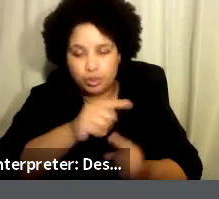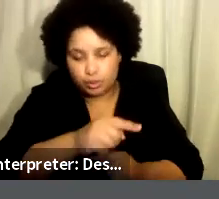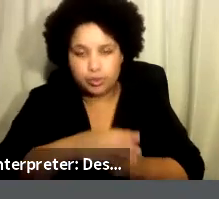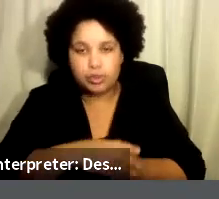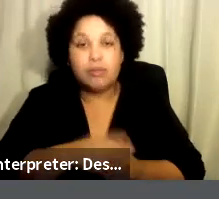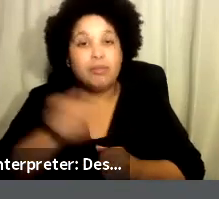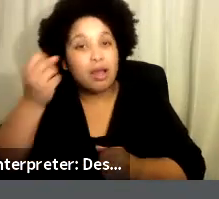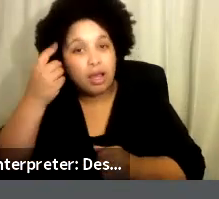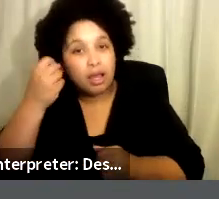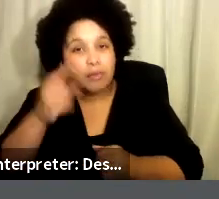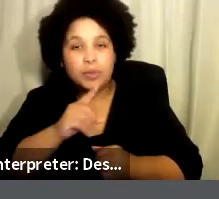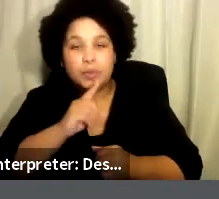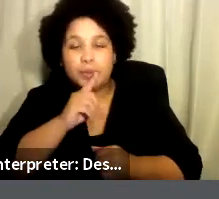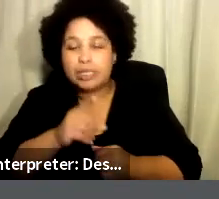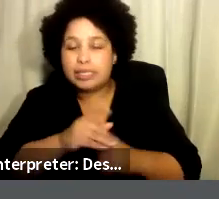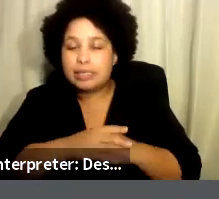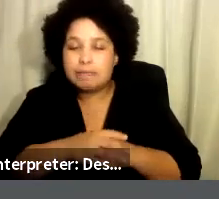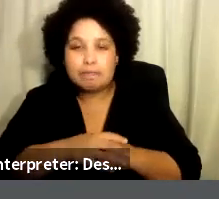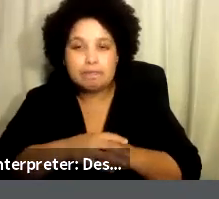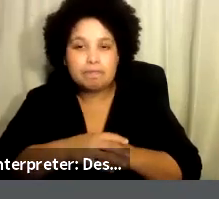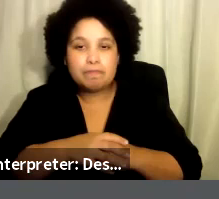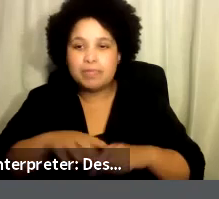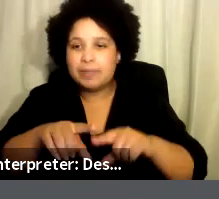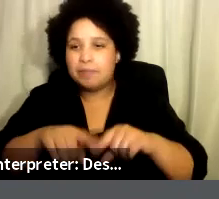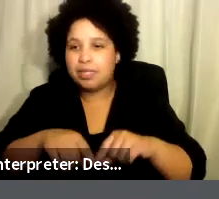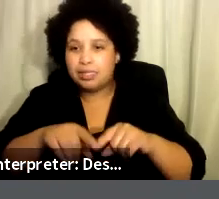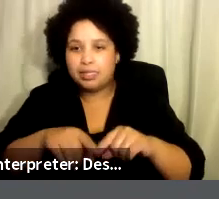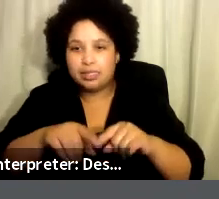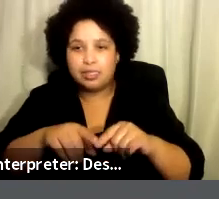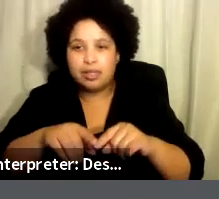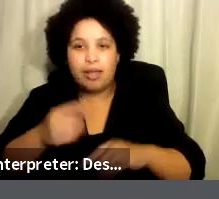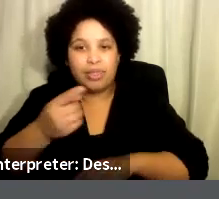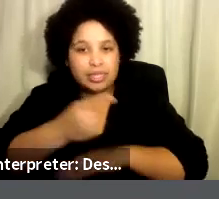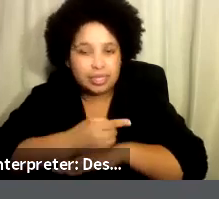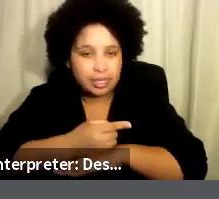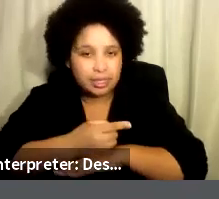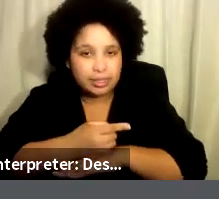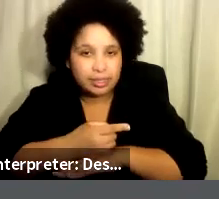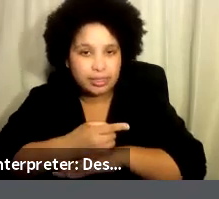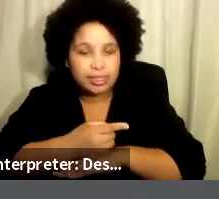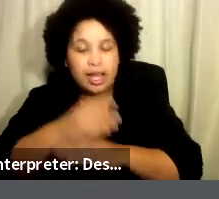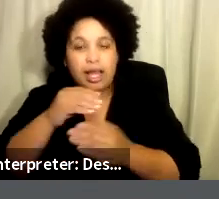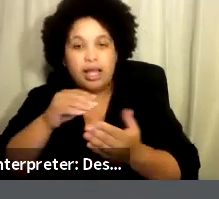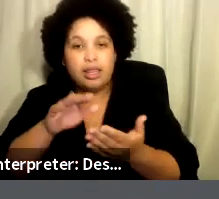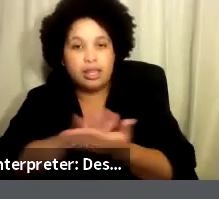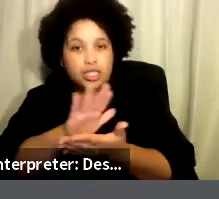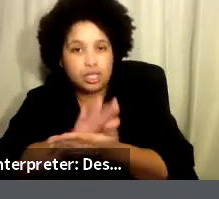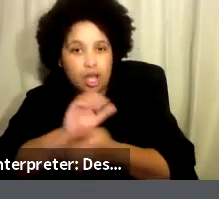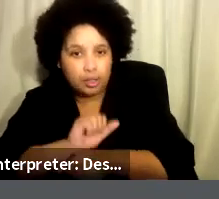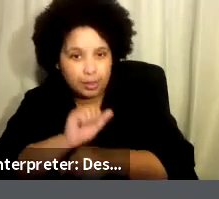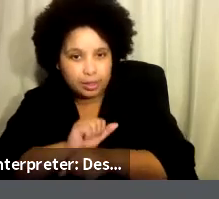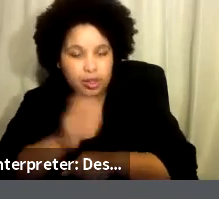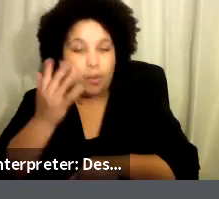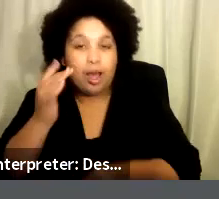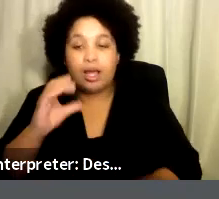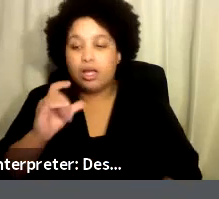it really depends on what day it is and what are the documents, because the